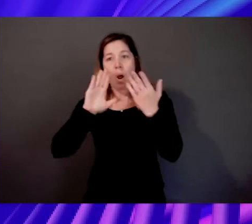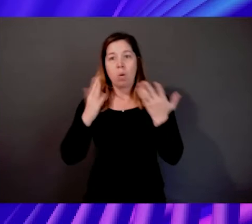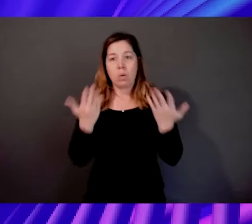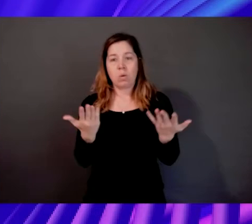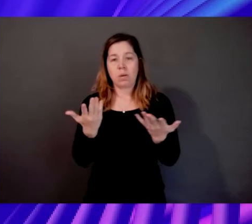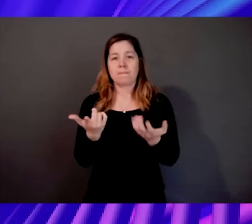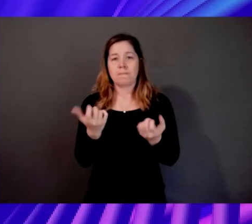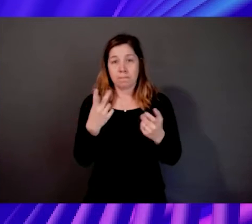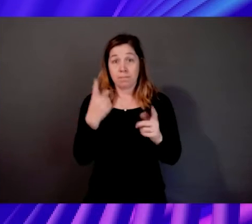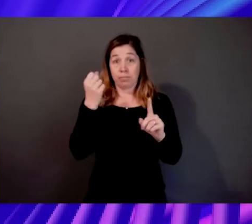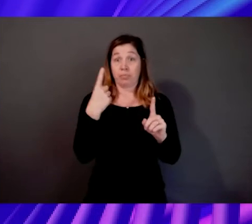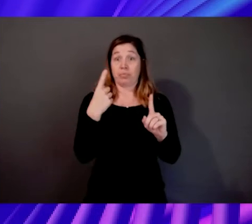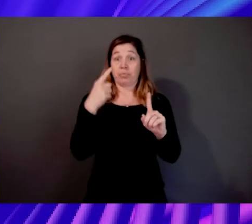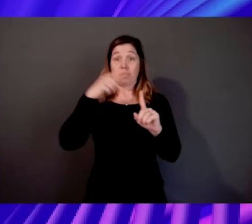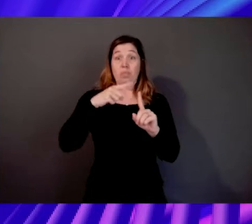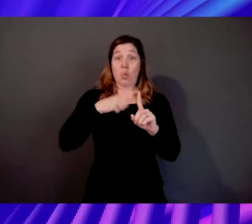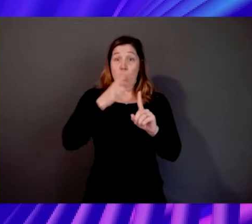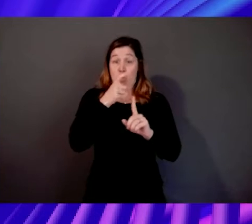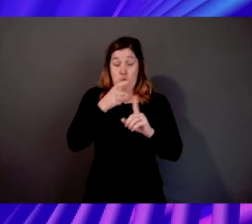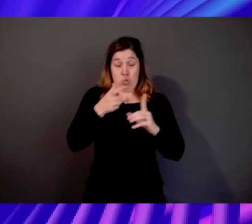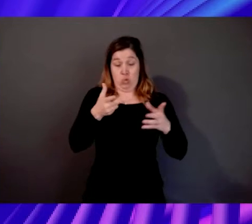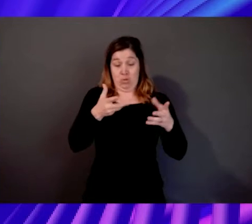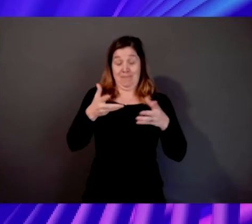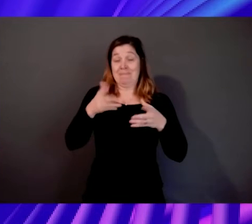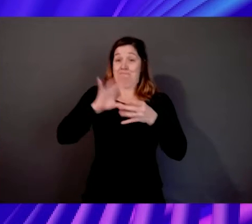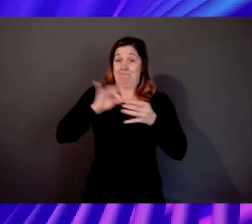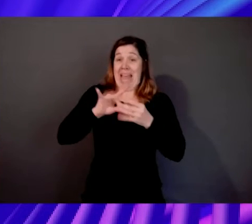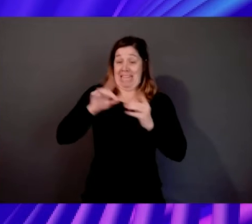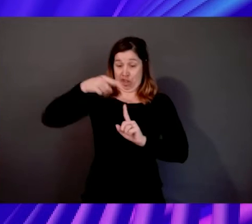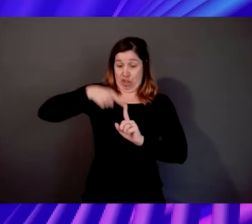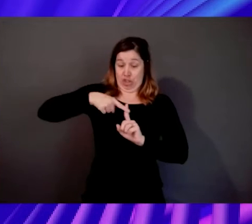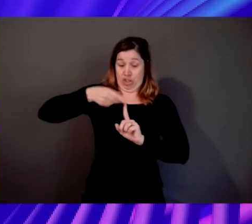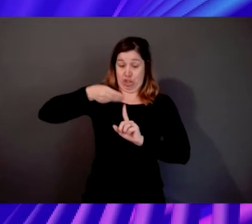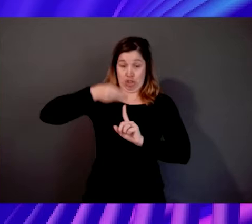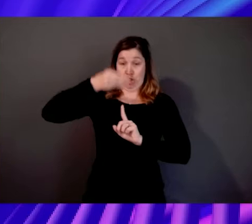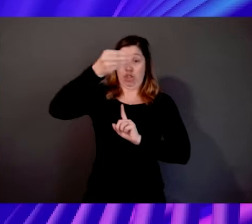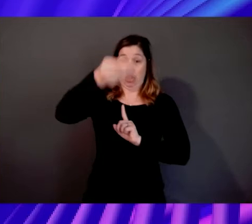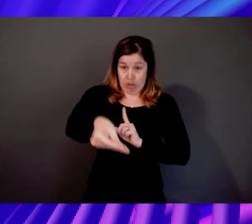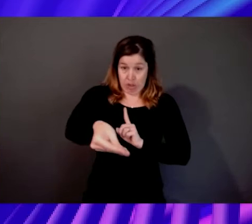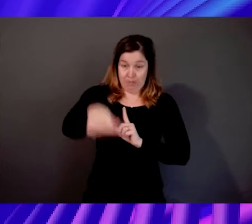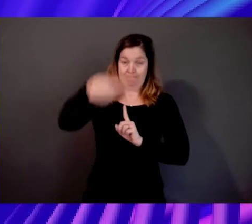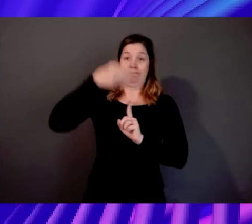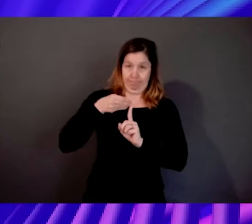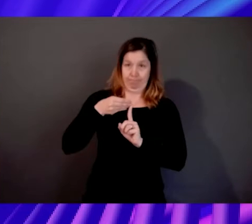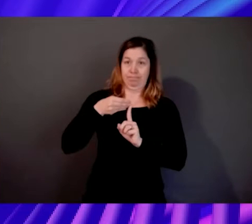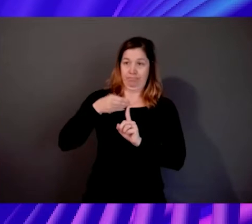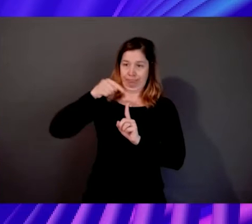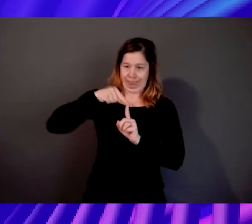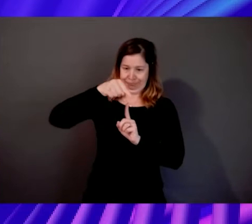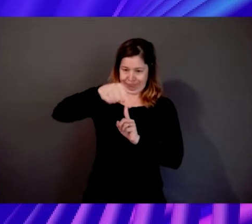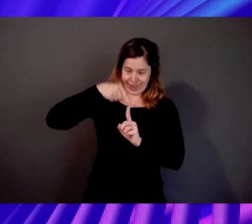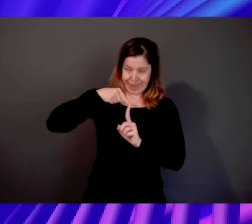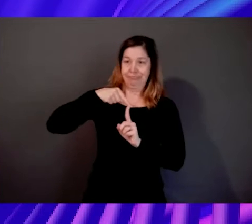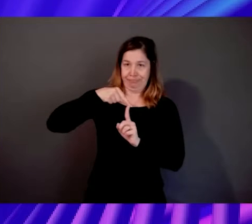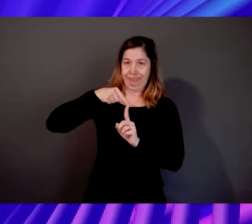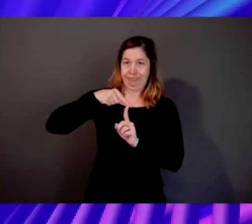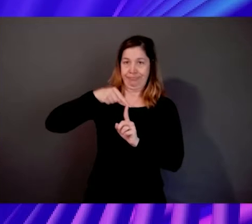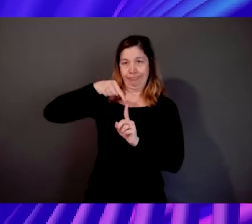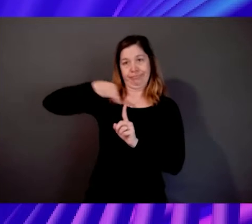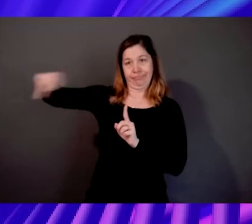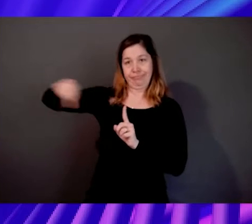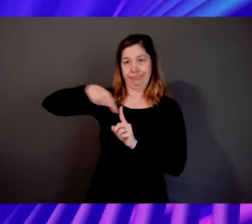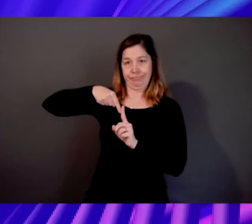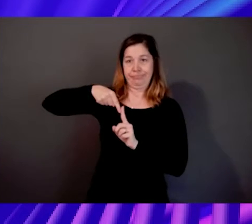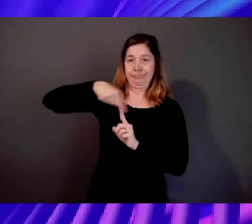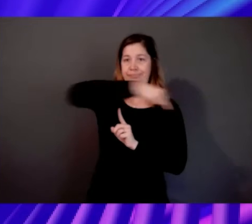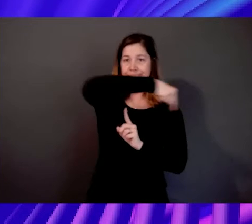from the coordinator to the microservice, and the microservice responds back with a response, right? So this is what orchestration looks like. So let's